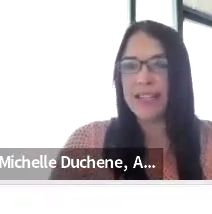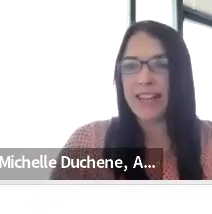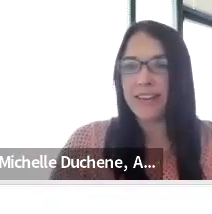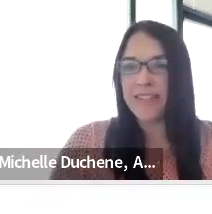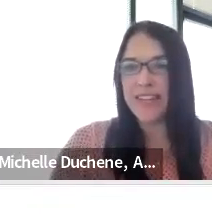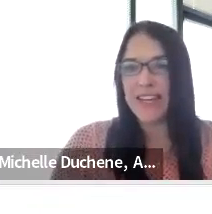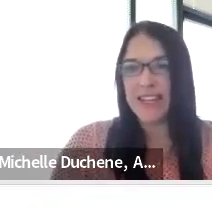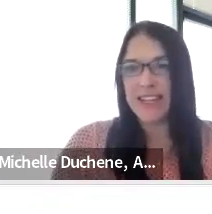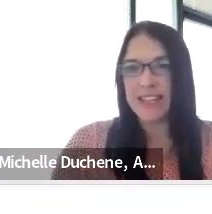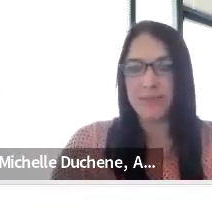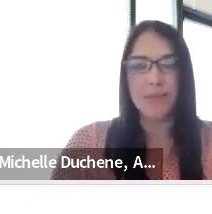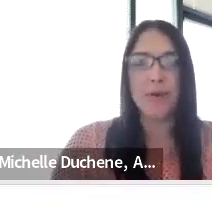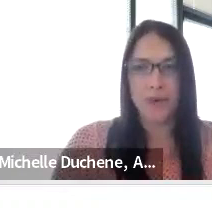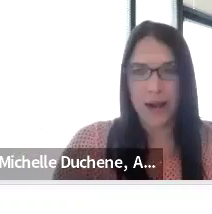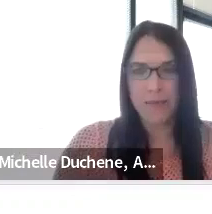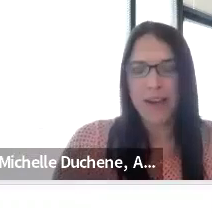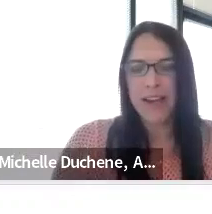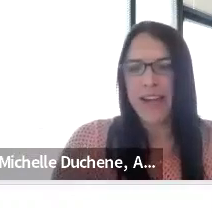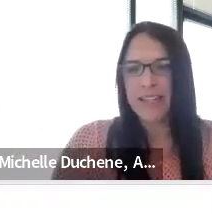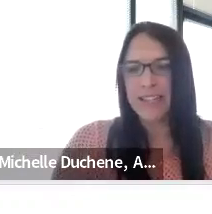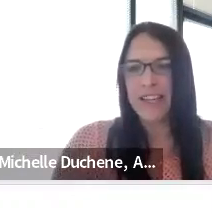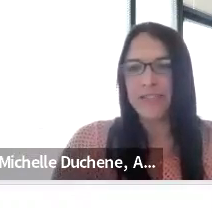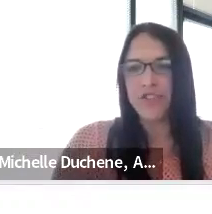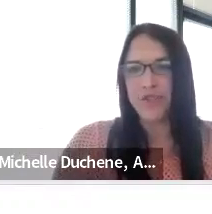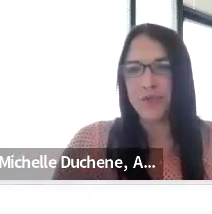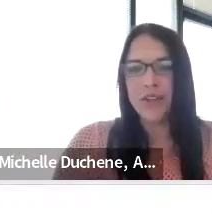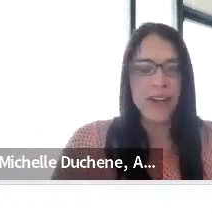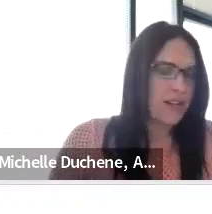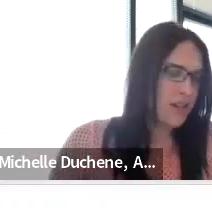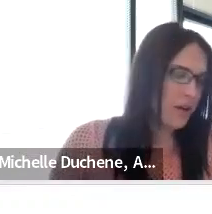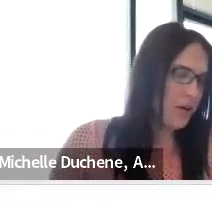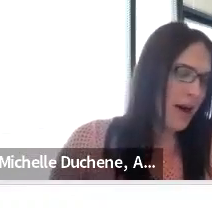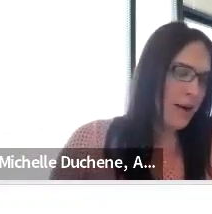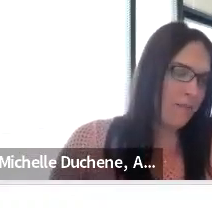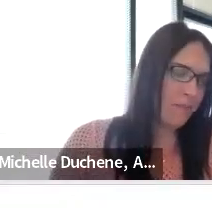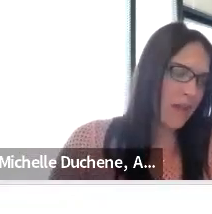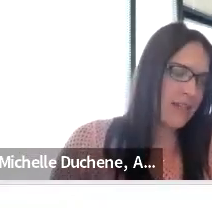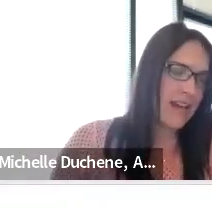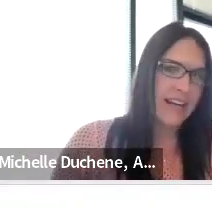94 days left in this program. It ends at the end of June. So